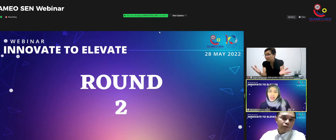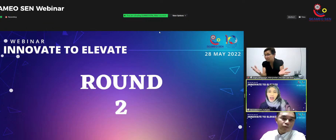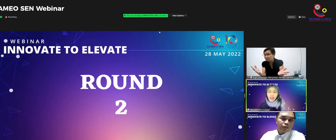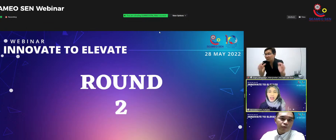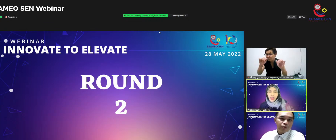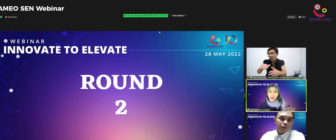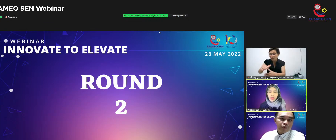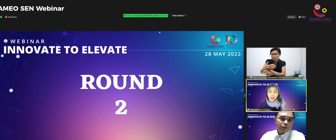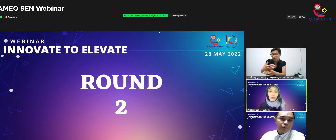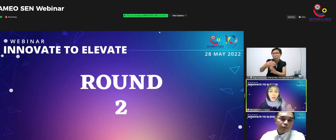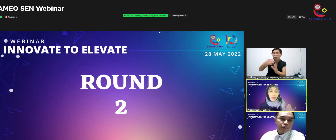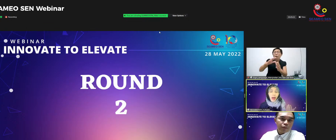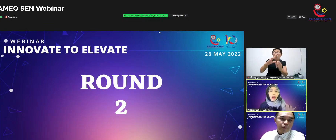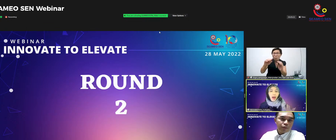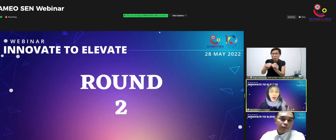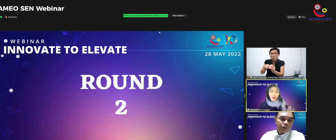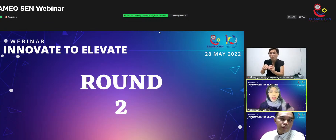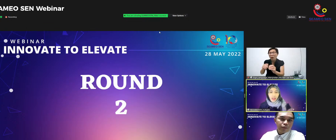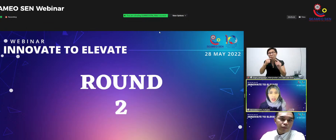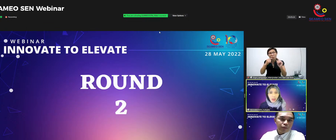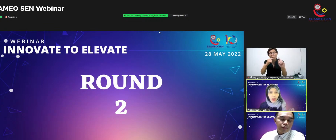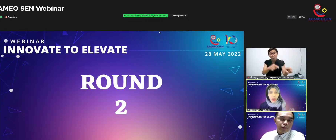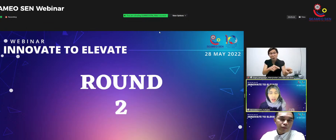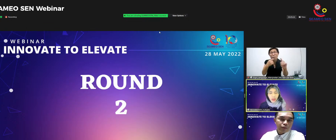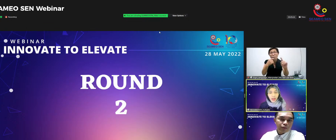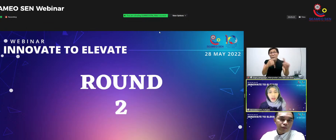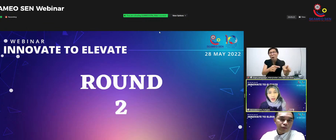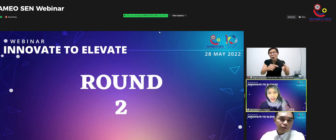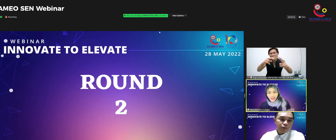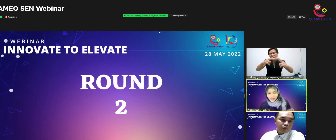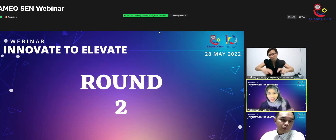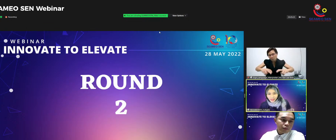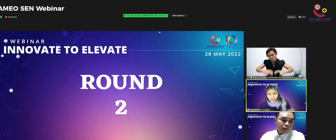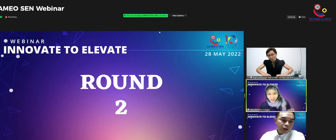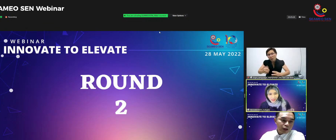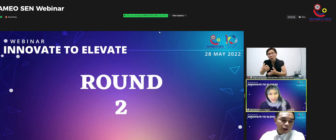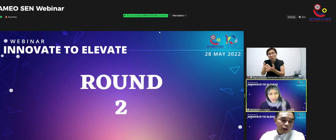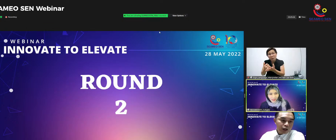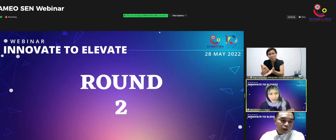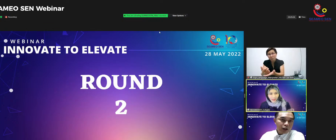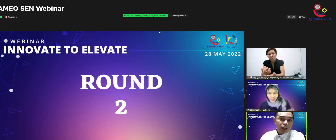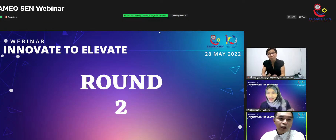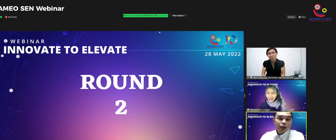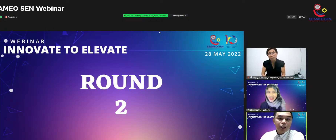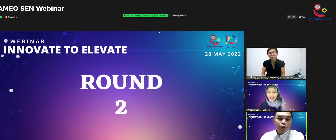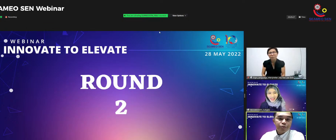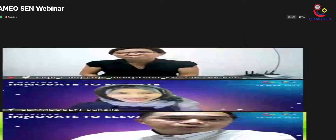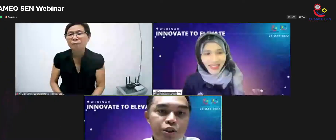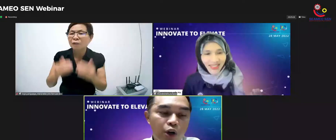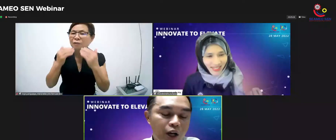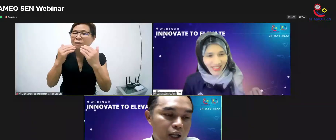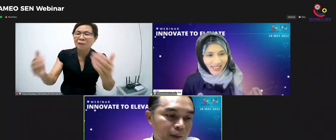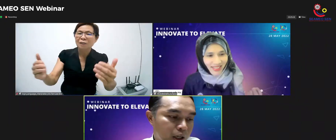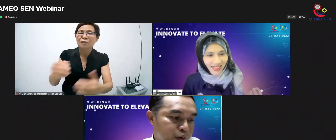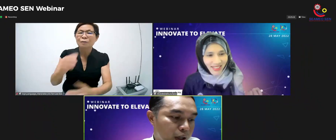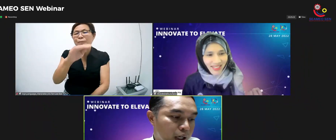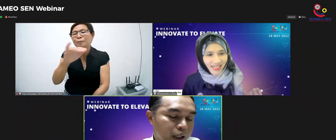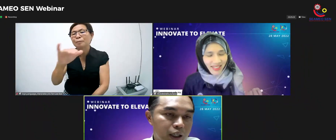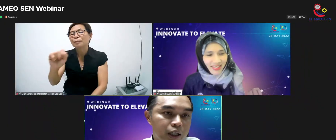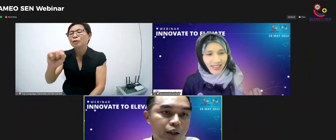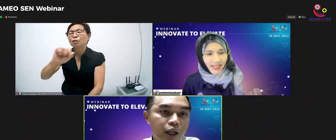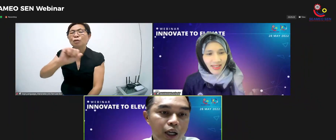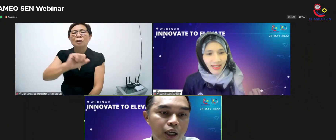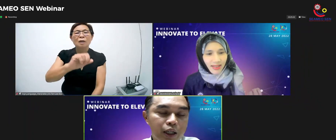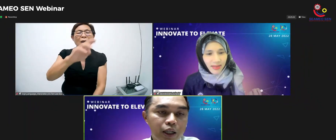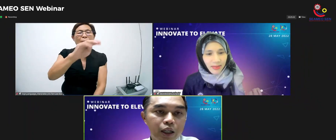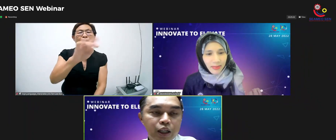share insights and give us some feedback on the study by Halpin et al.? Okay, thank you very much, Ms. Suhaila, Madam Suhaila.